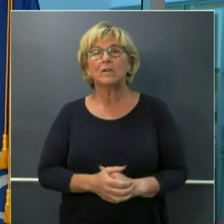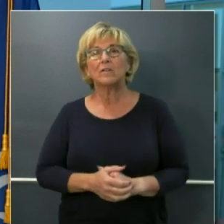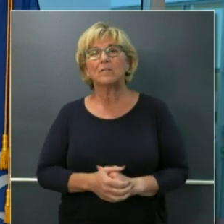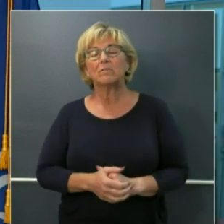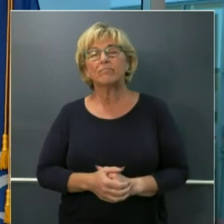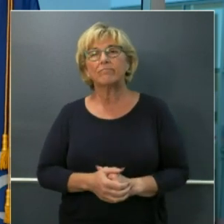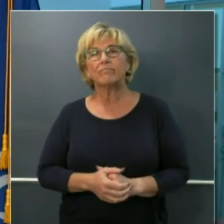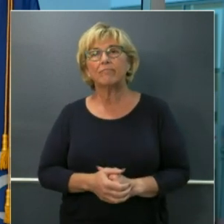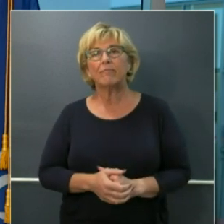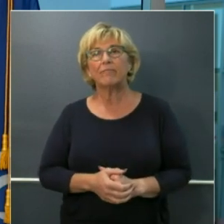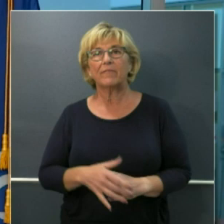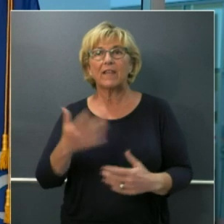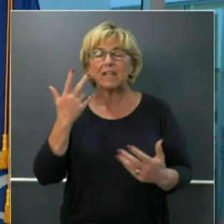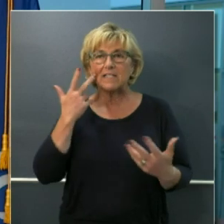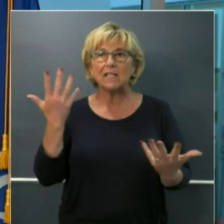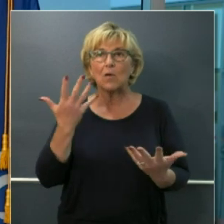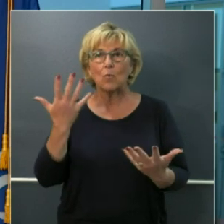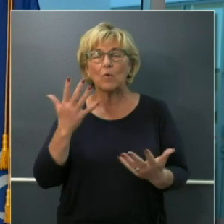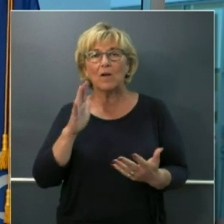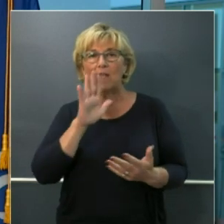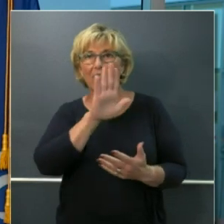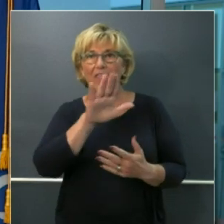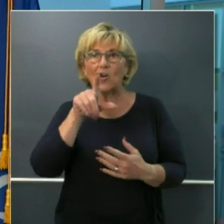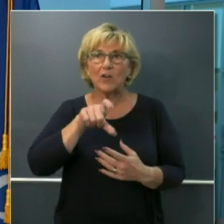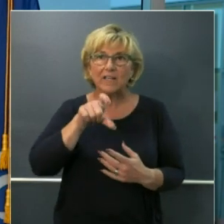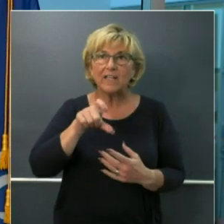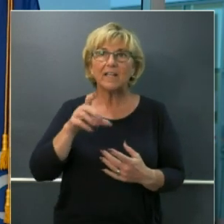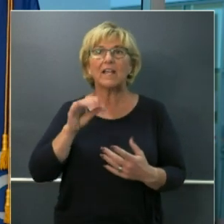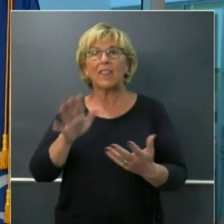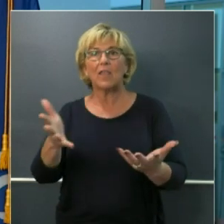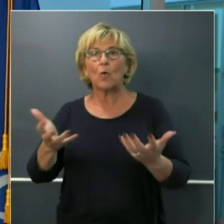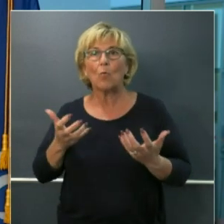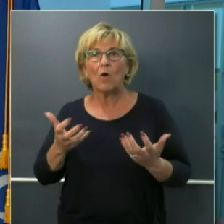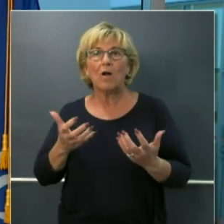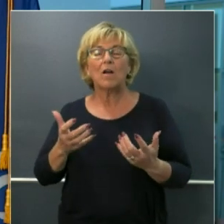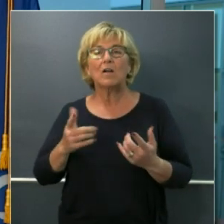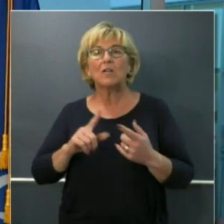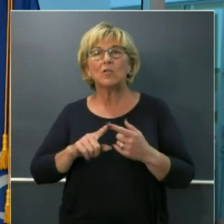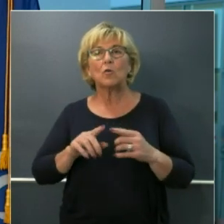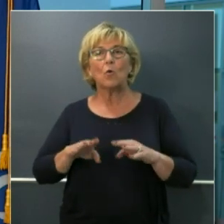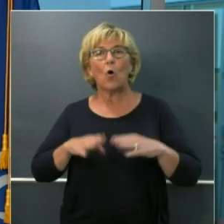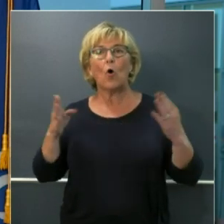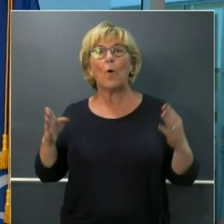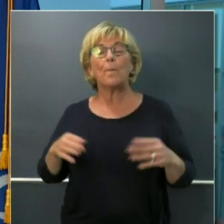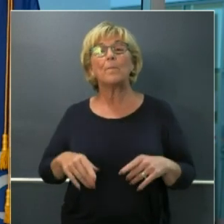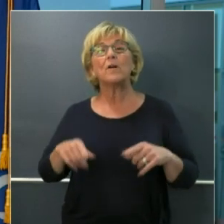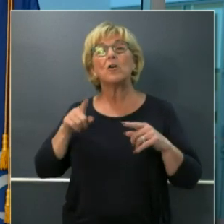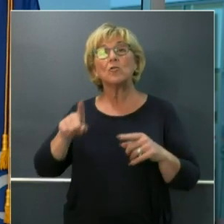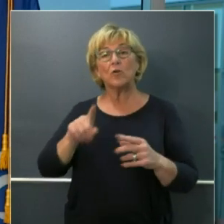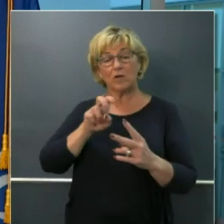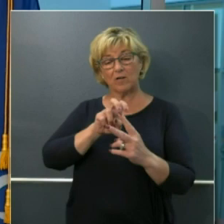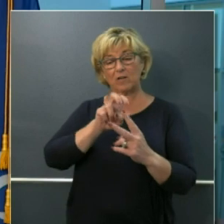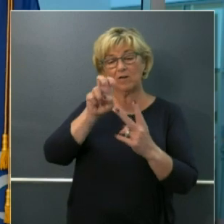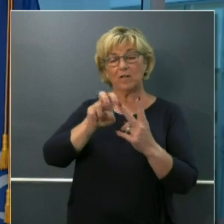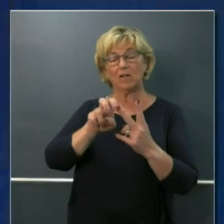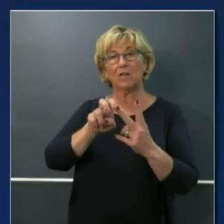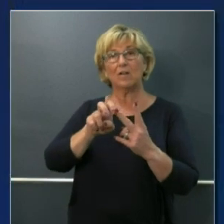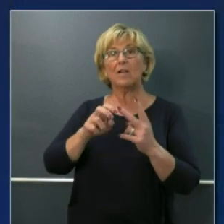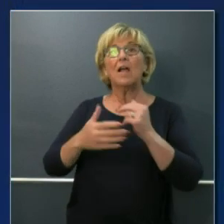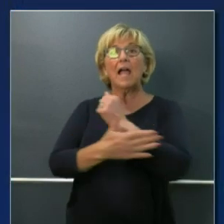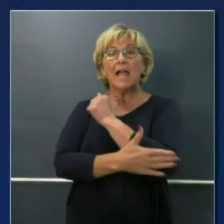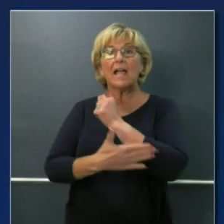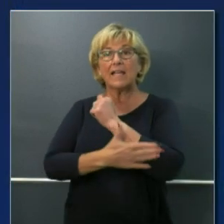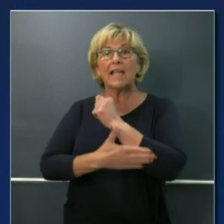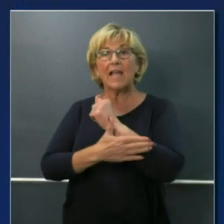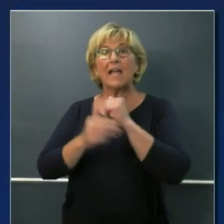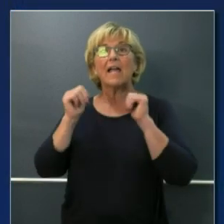they are and where their needs and desires are. During stage 2, counties can